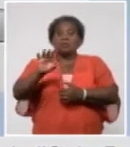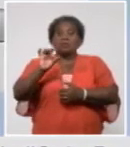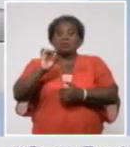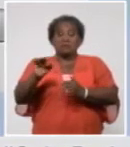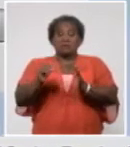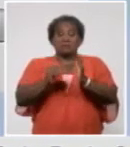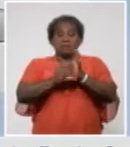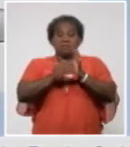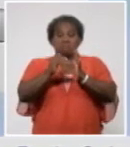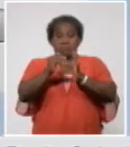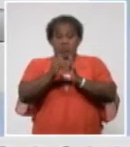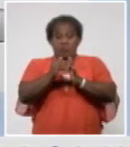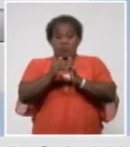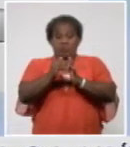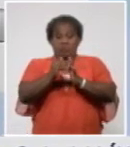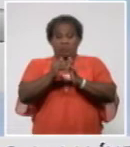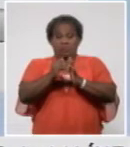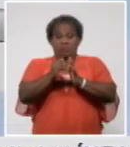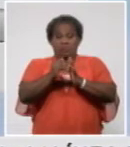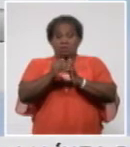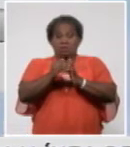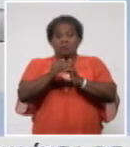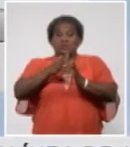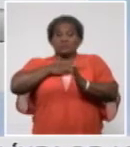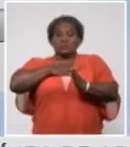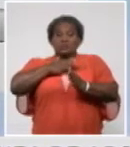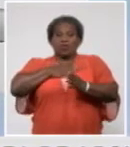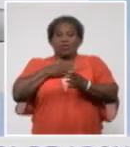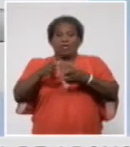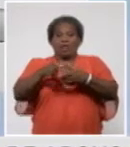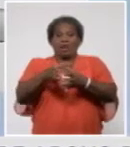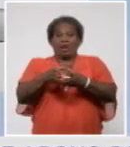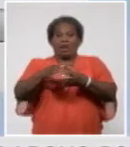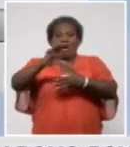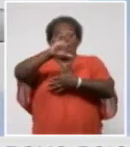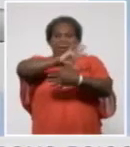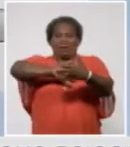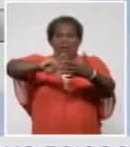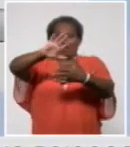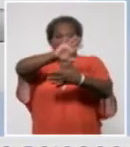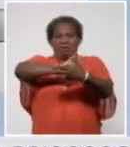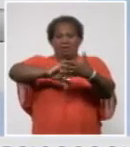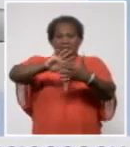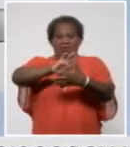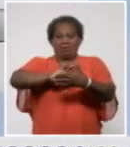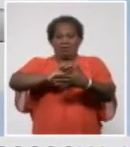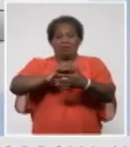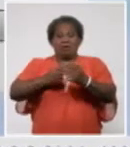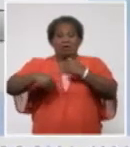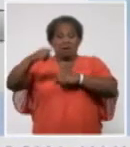3,955 deaths occurred in our region yesterday, for a death toll of